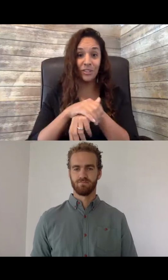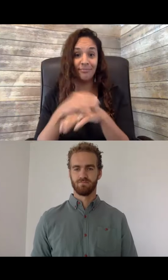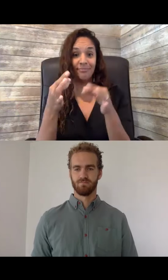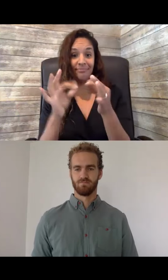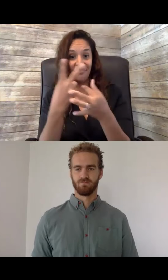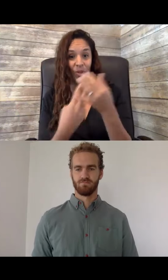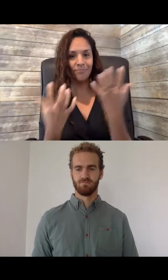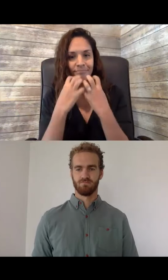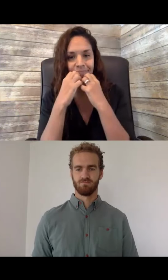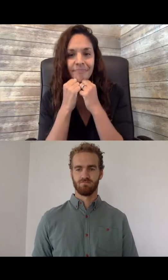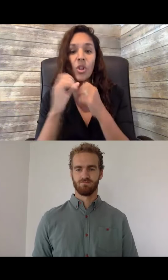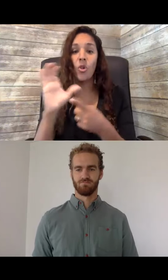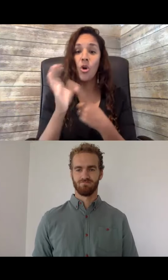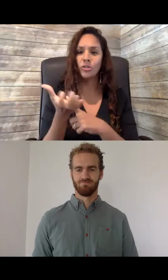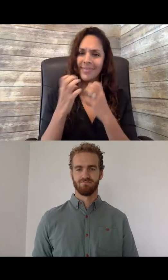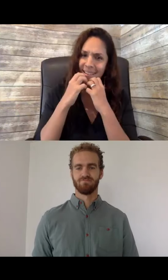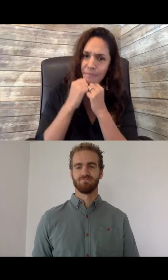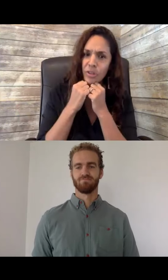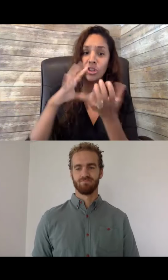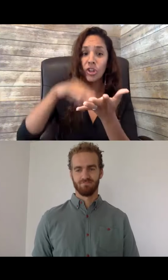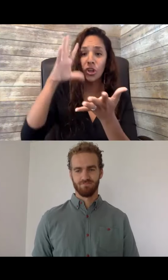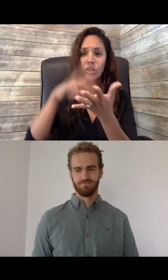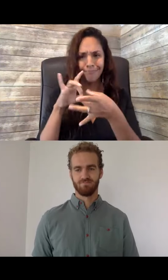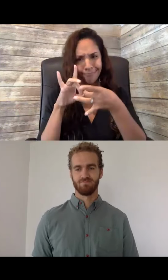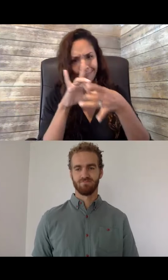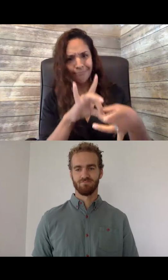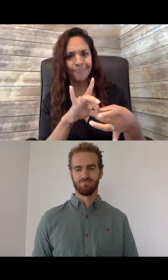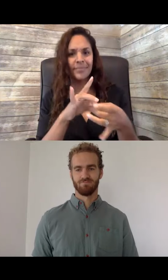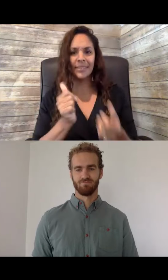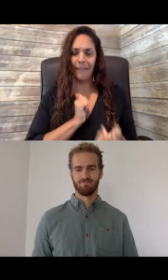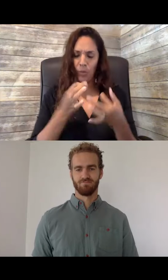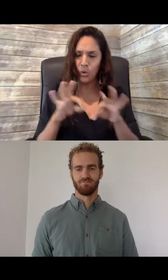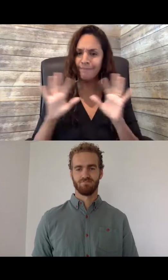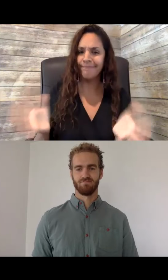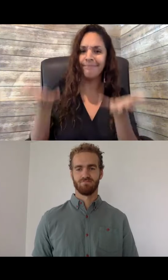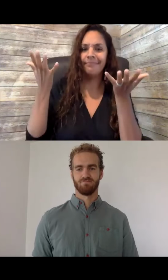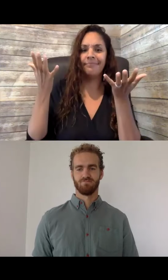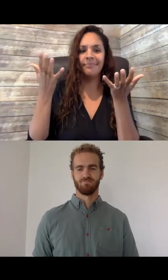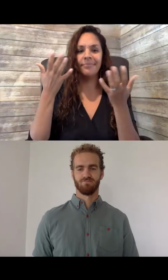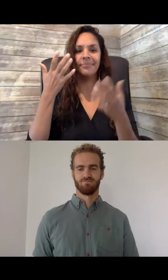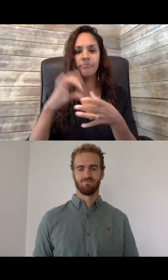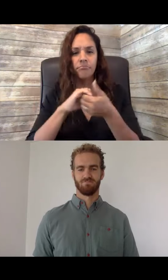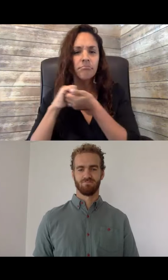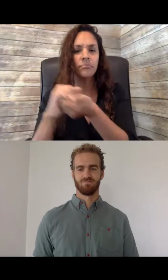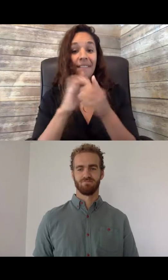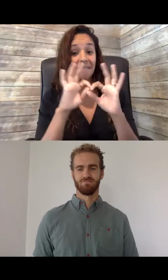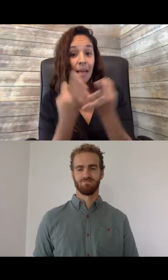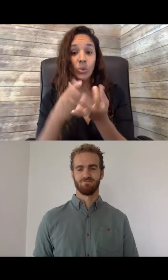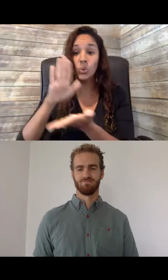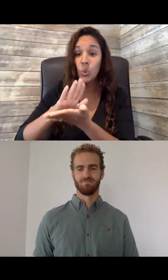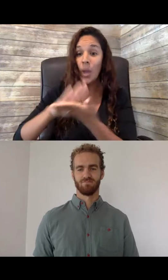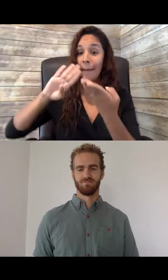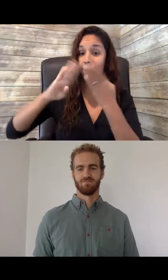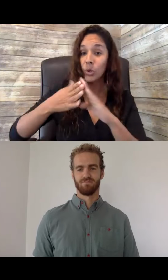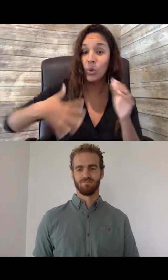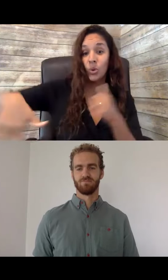CSDR is engaged in a positive environment where both ASL and English are valued, cultures are embraced, learning is relevant, and self-worth